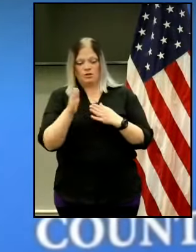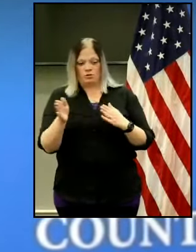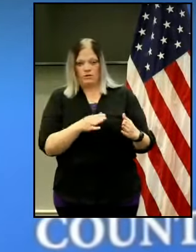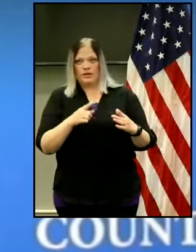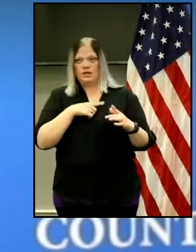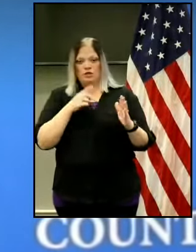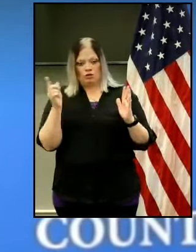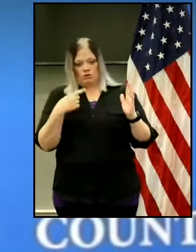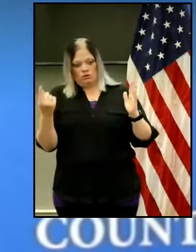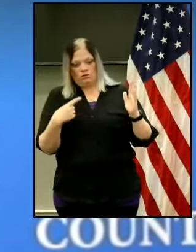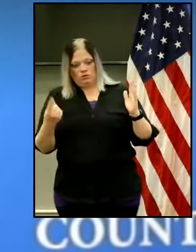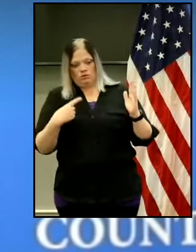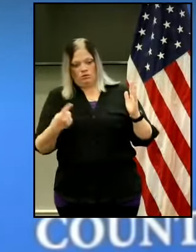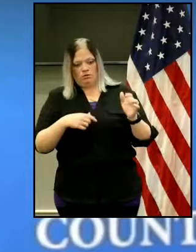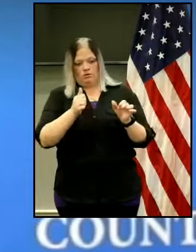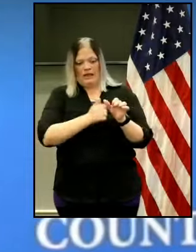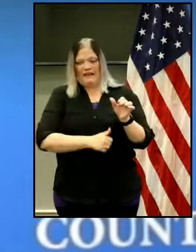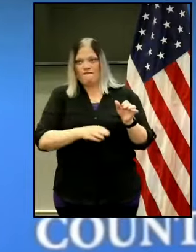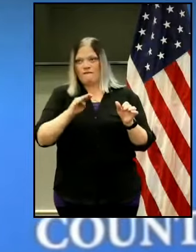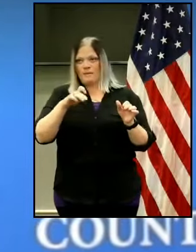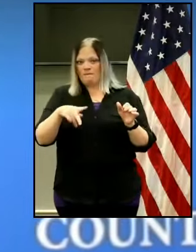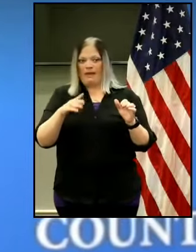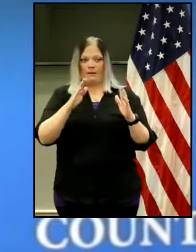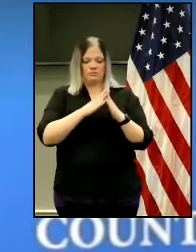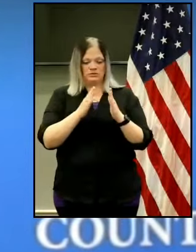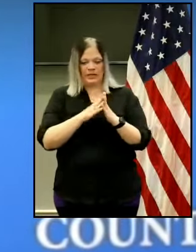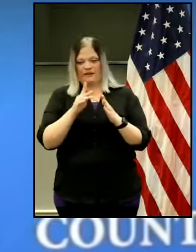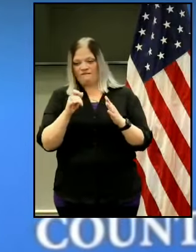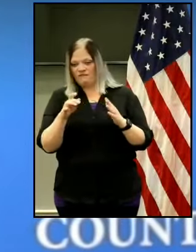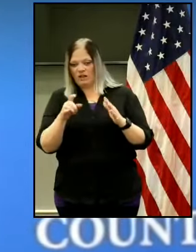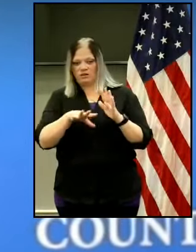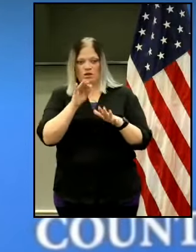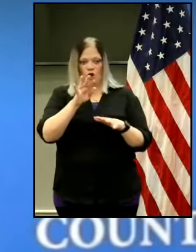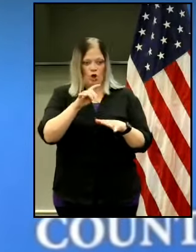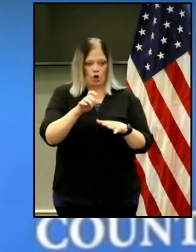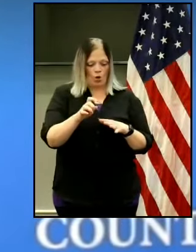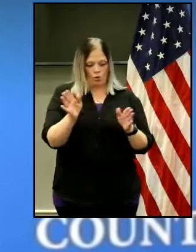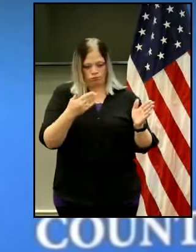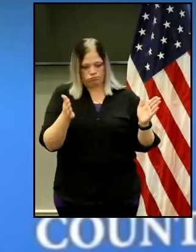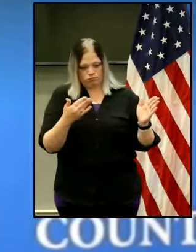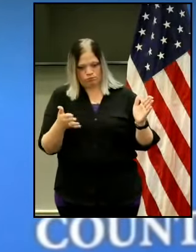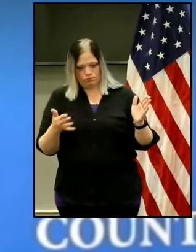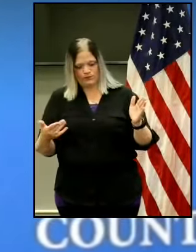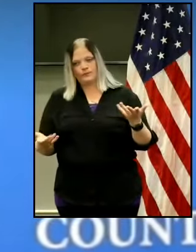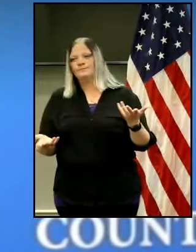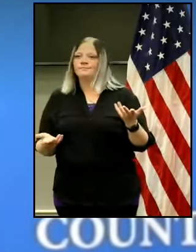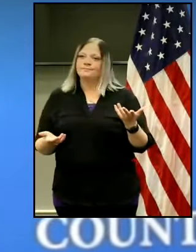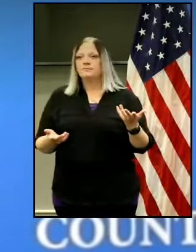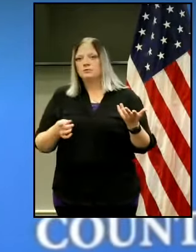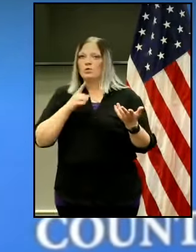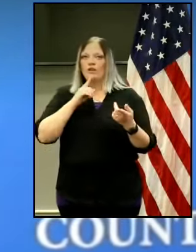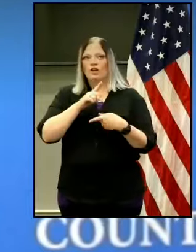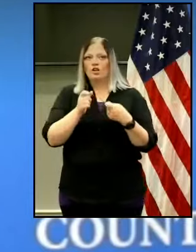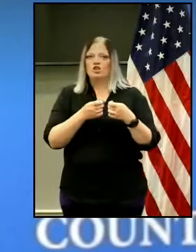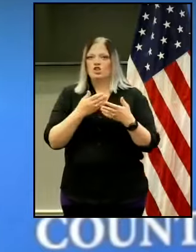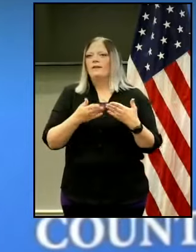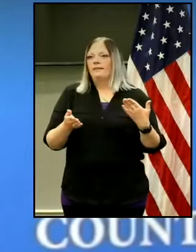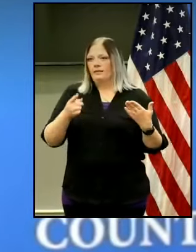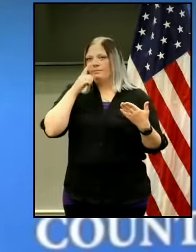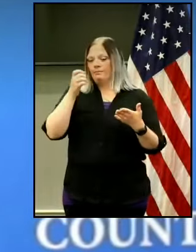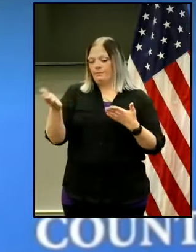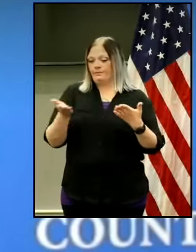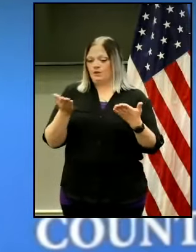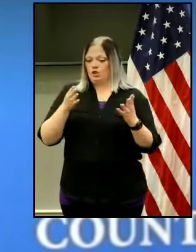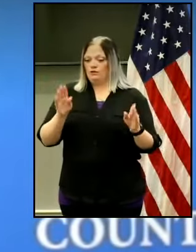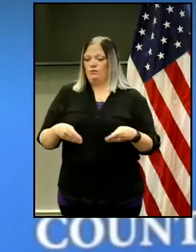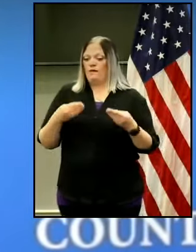look through every town, every village, find the code number and get the right one. So there are certain things that, because of the services